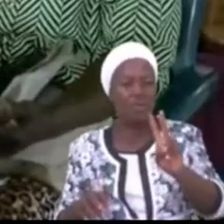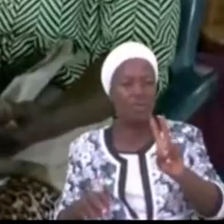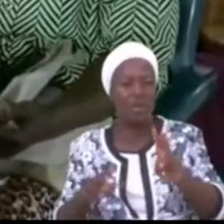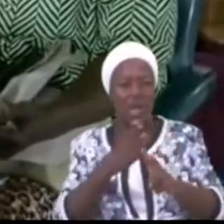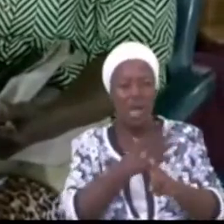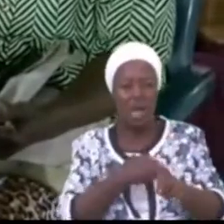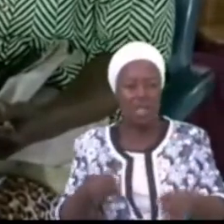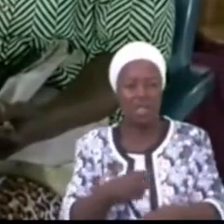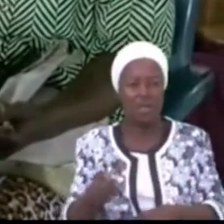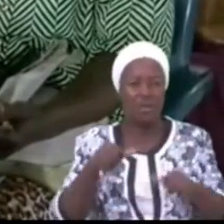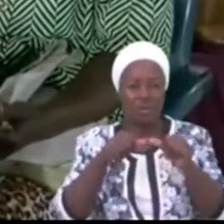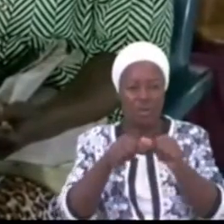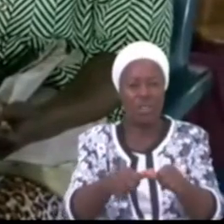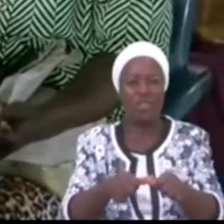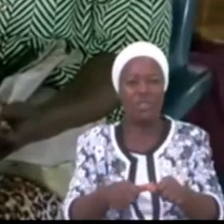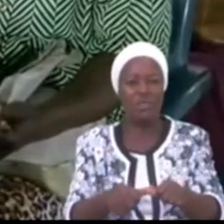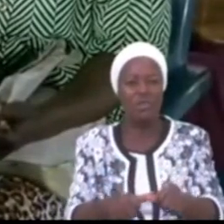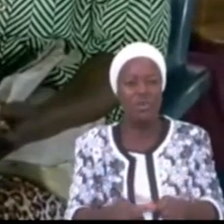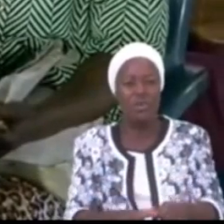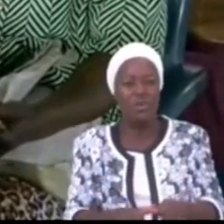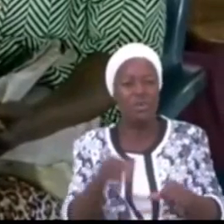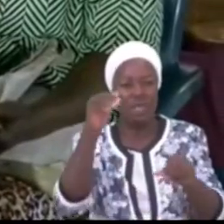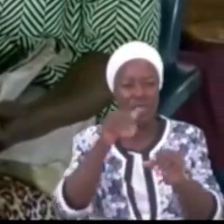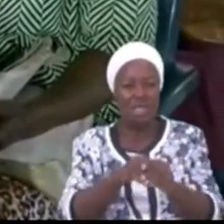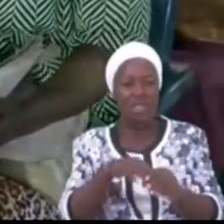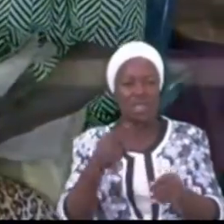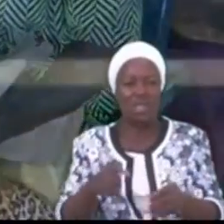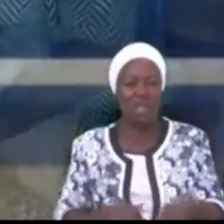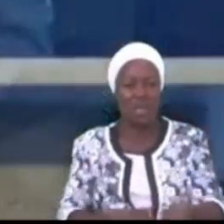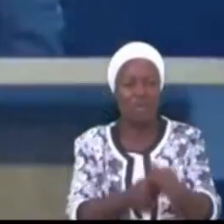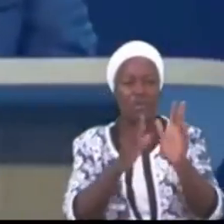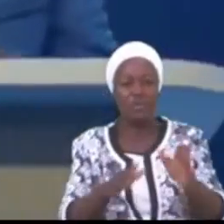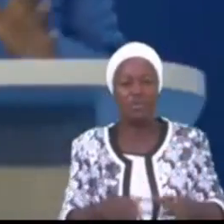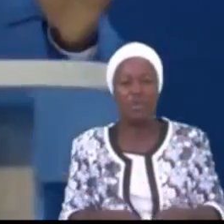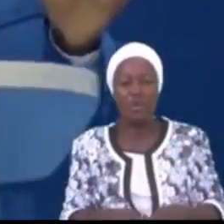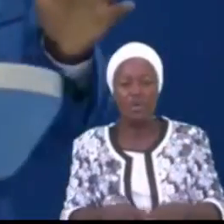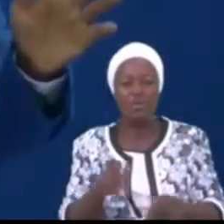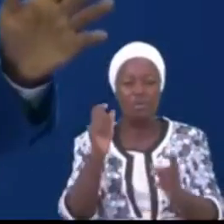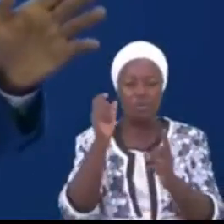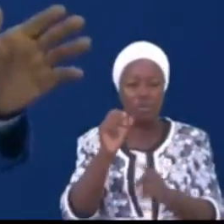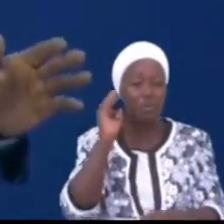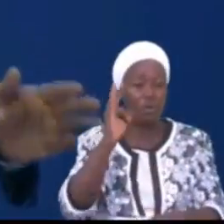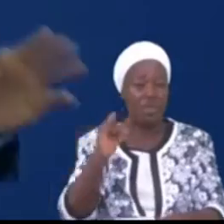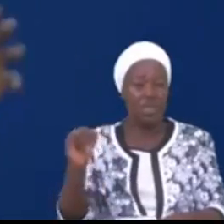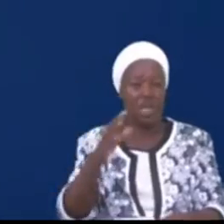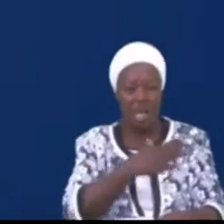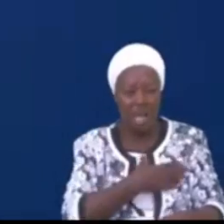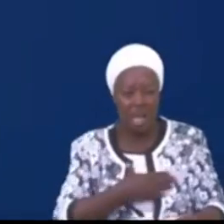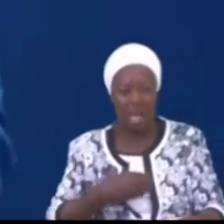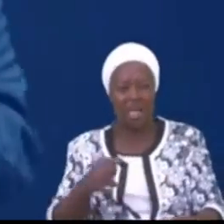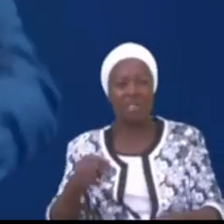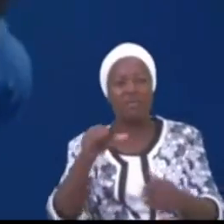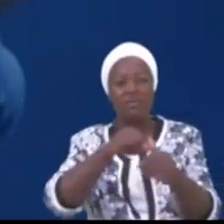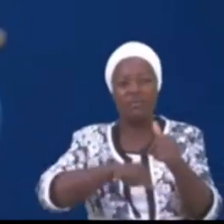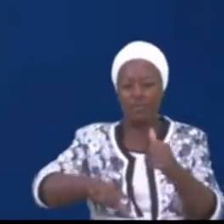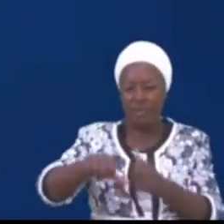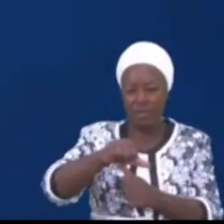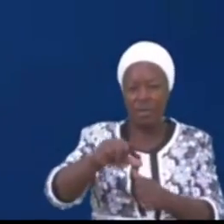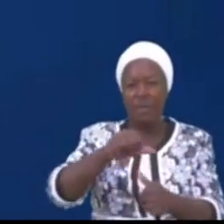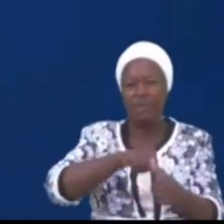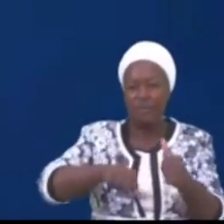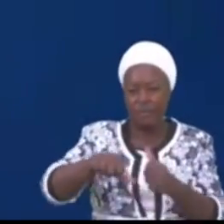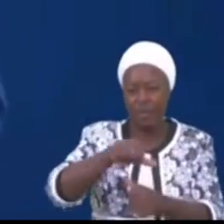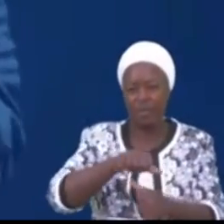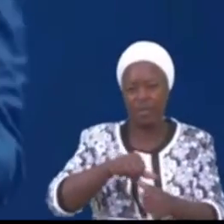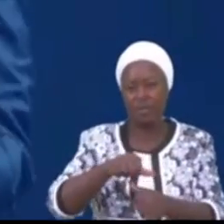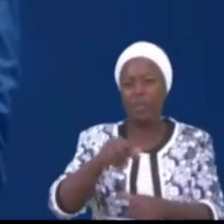continues steadfastly in the apostles' doctrine and fellowship. Fellowship.